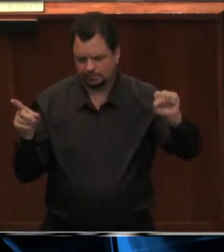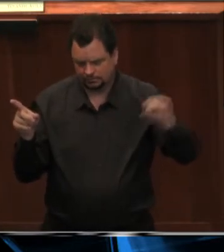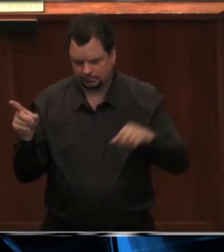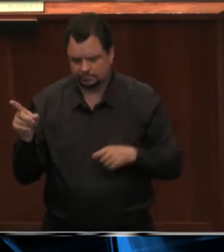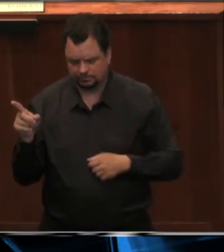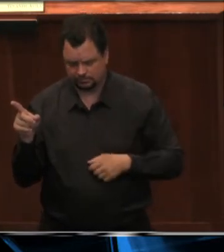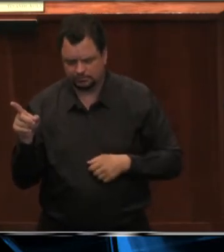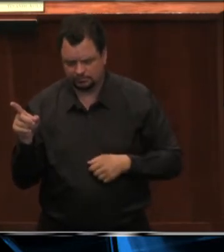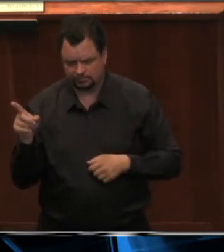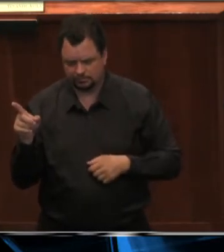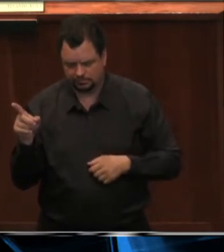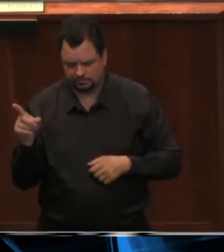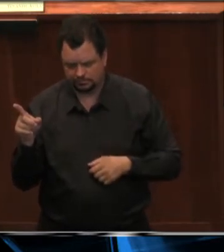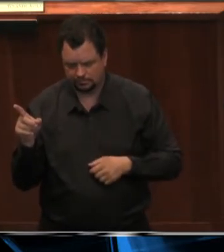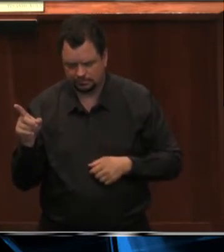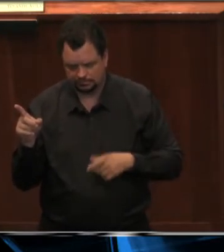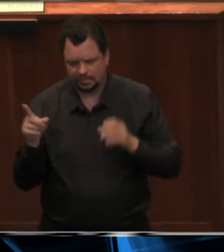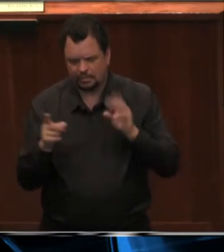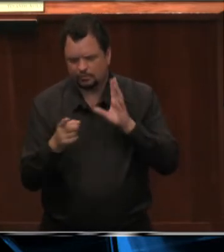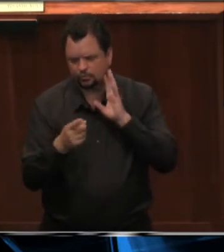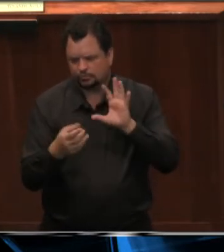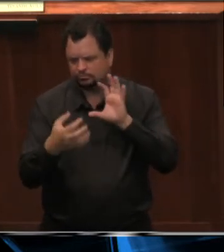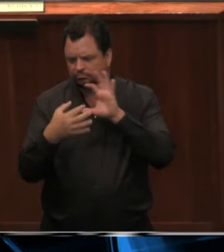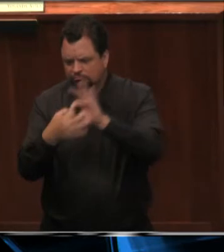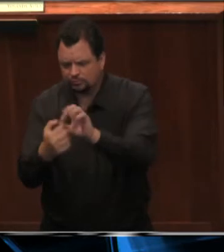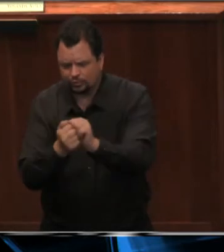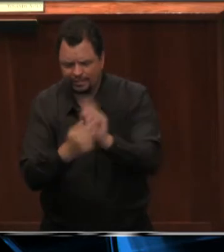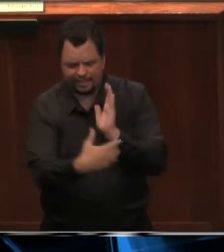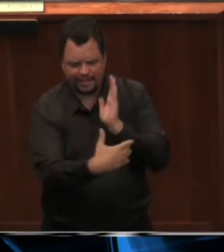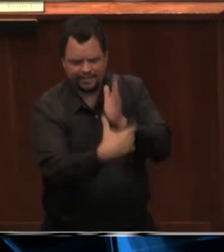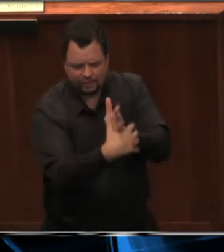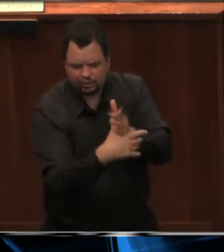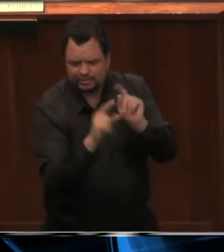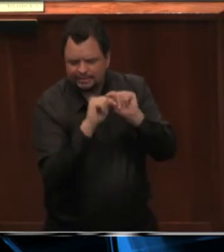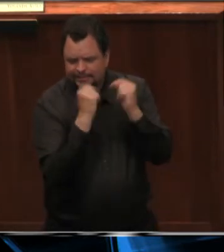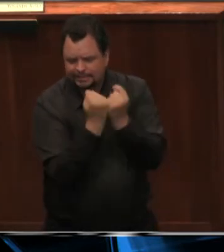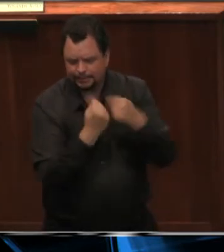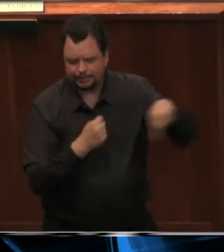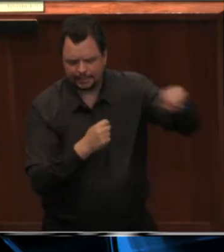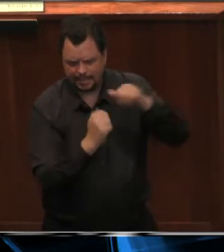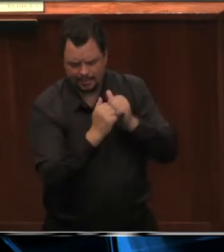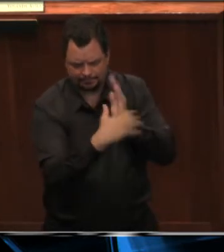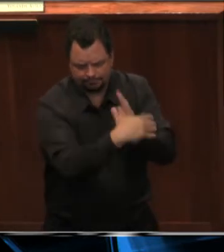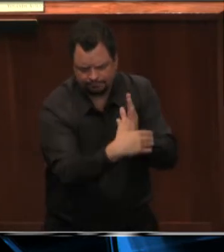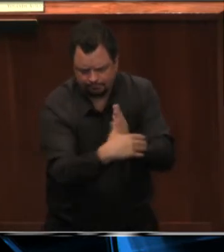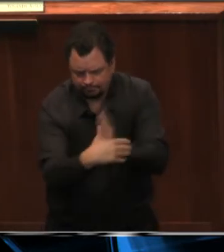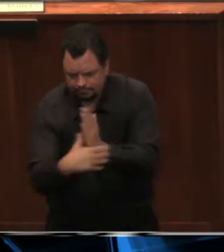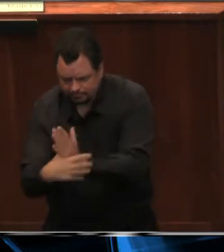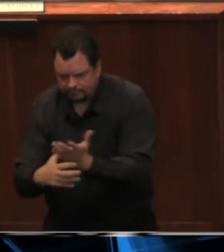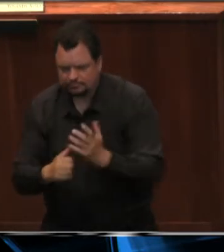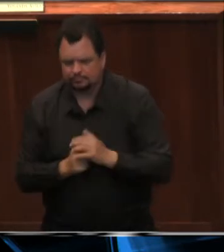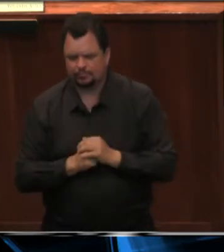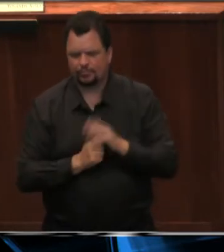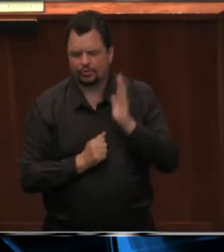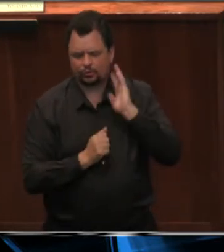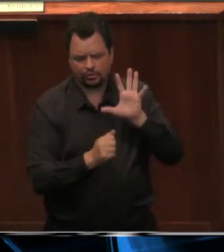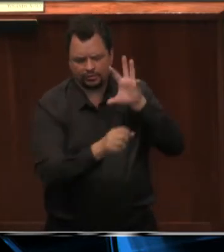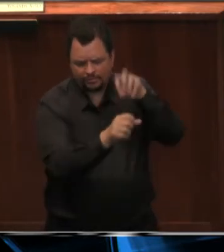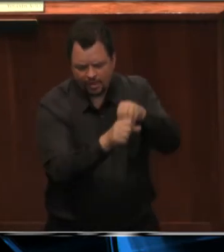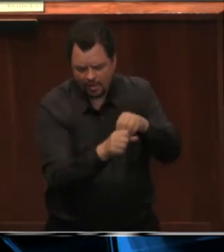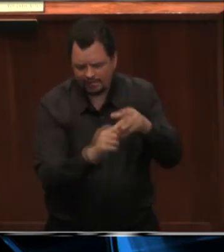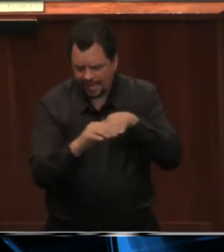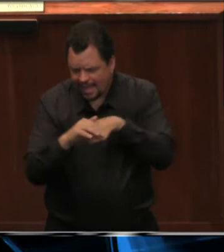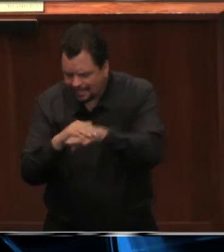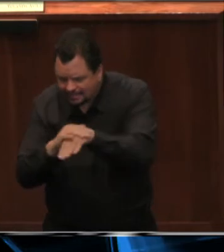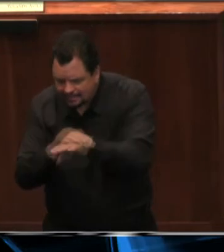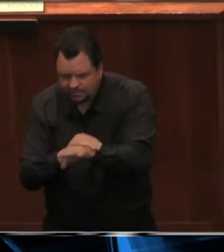intervention teams. So through this effort, the community is provided with access to trainings and free resources,